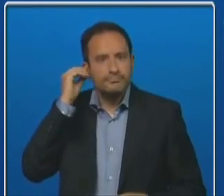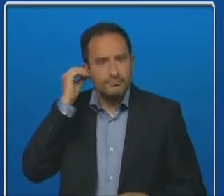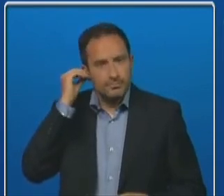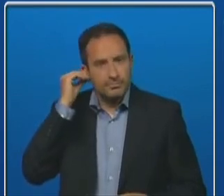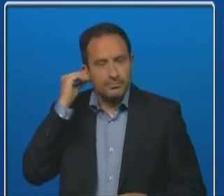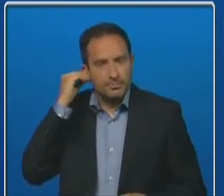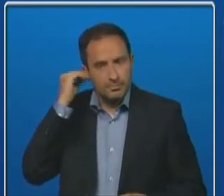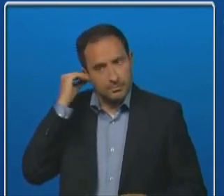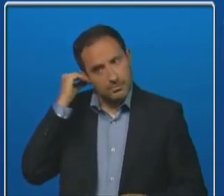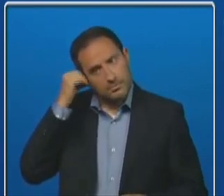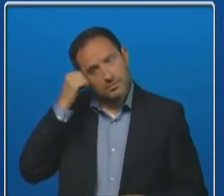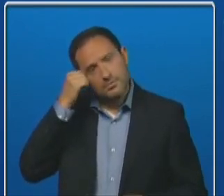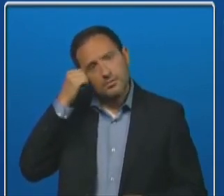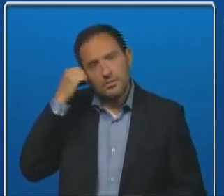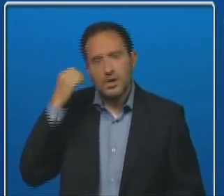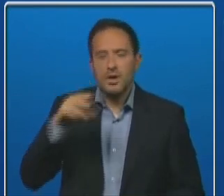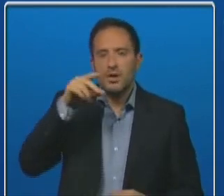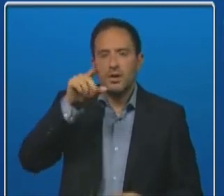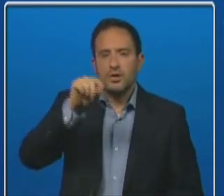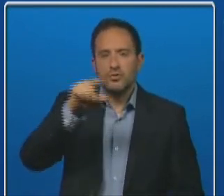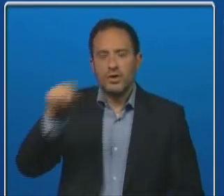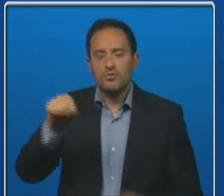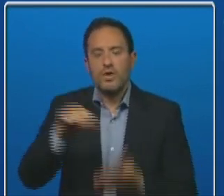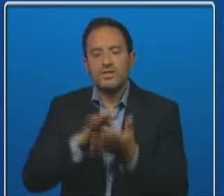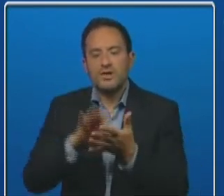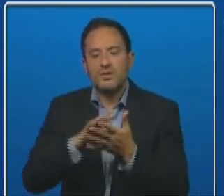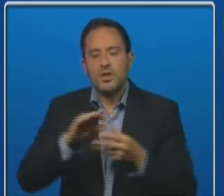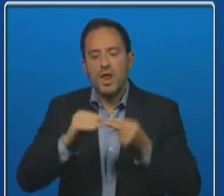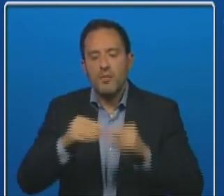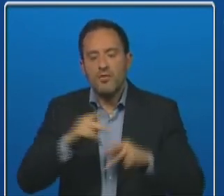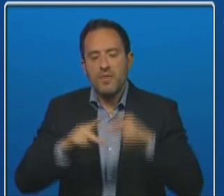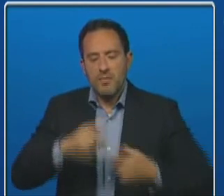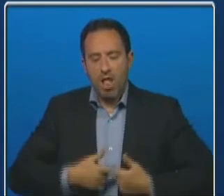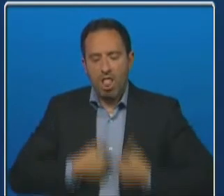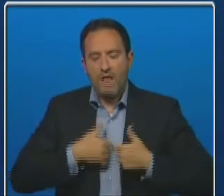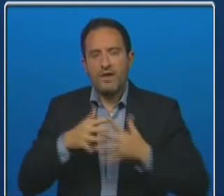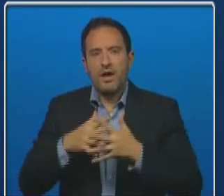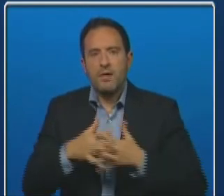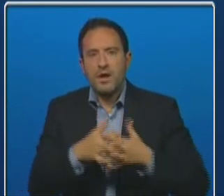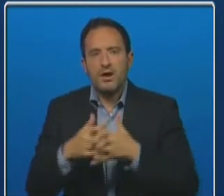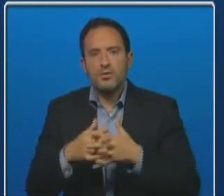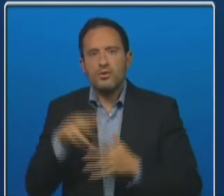According to the 2020 census, the number of people living in the United States was